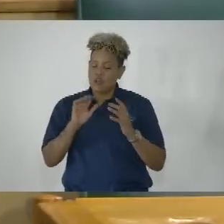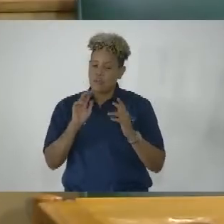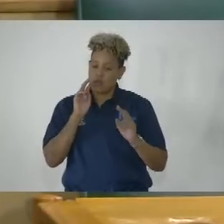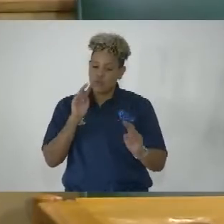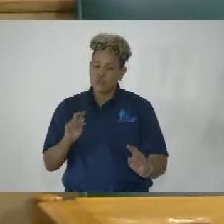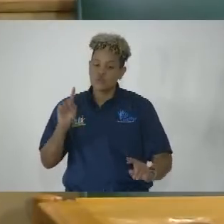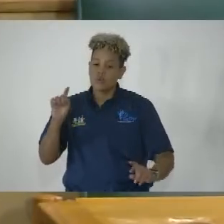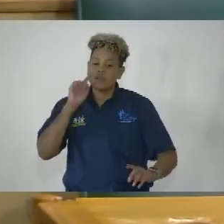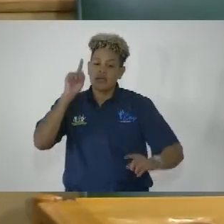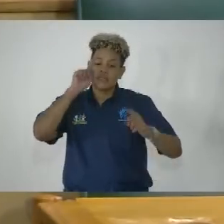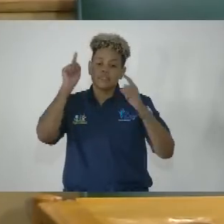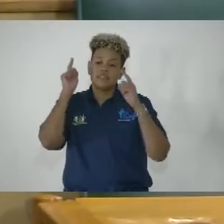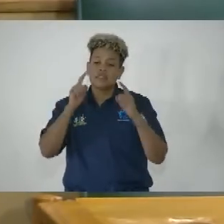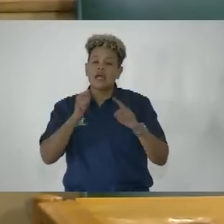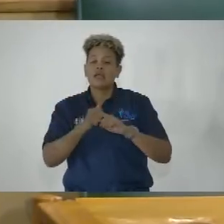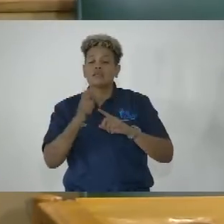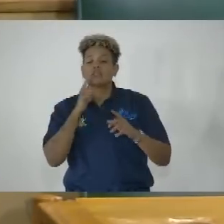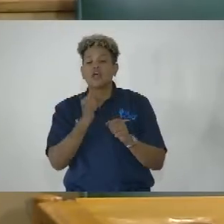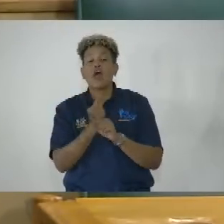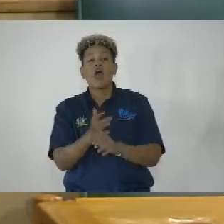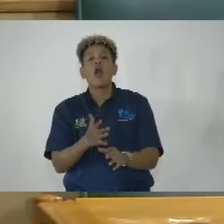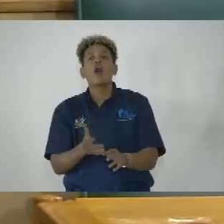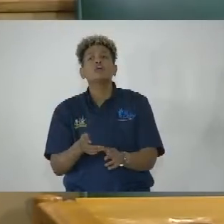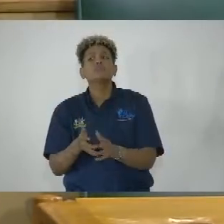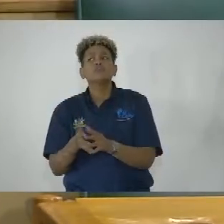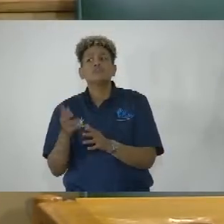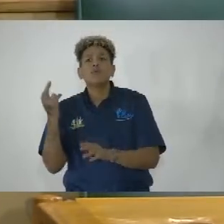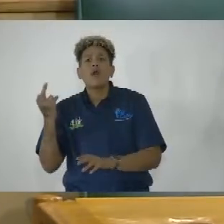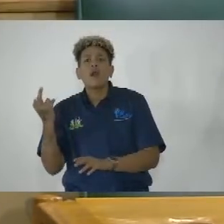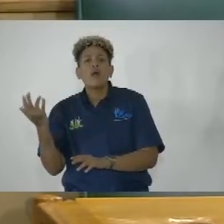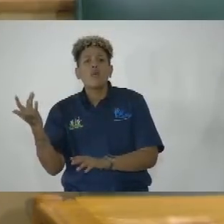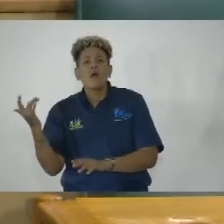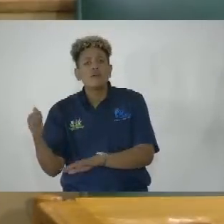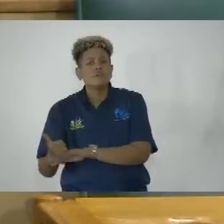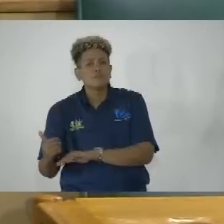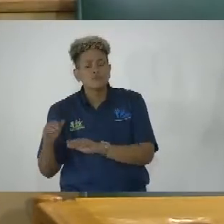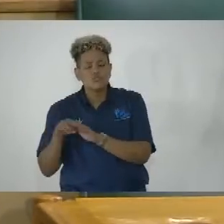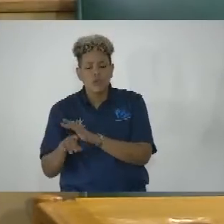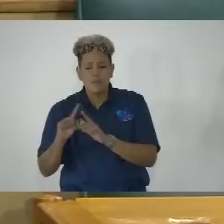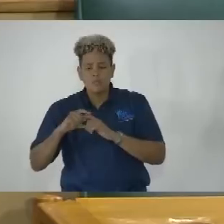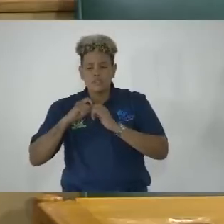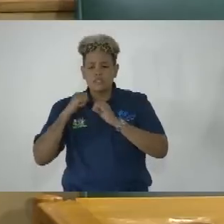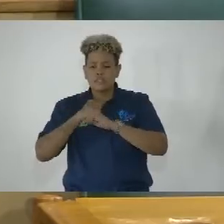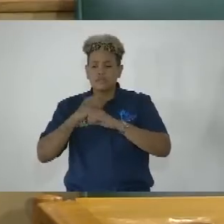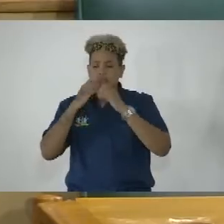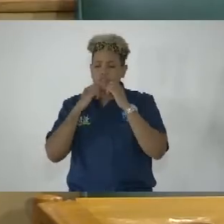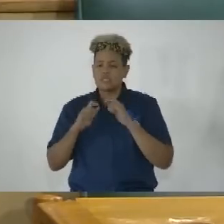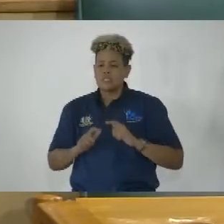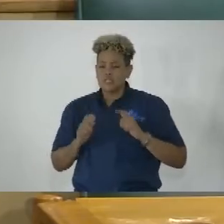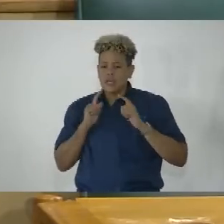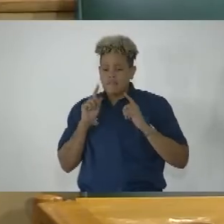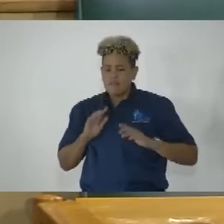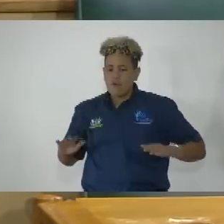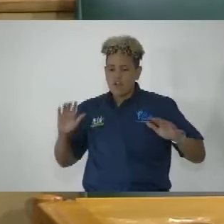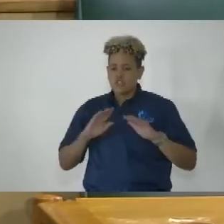one that targets the root causes of crime while safeguarding the lives and security of all